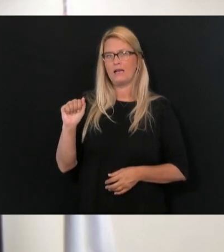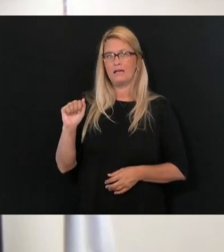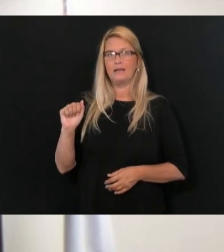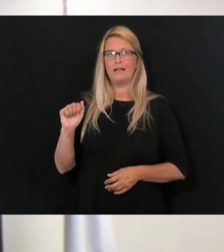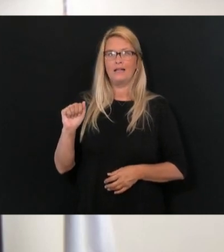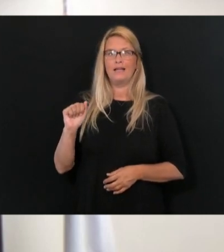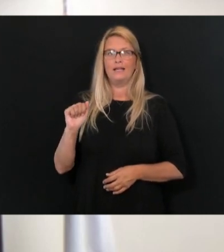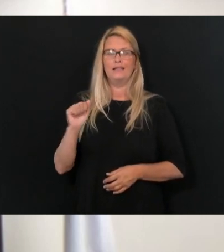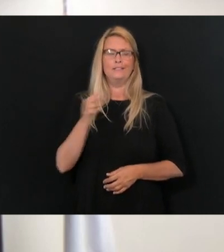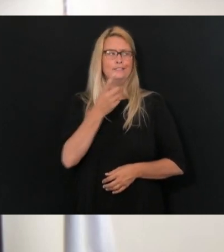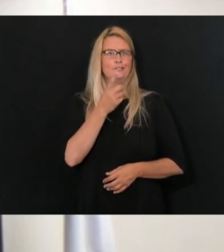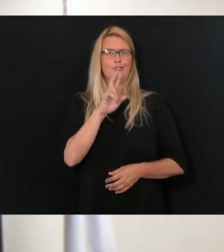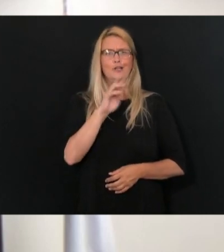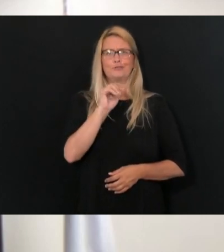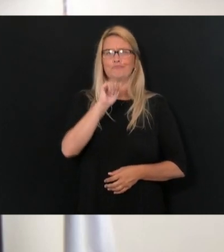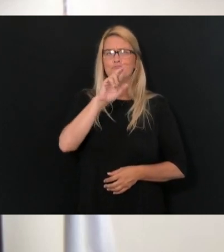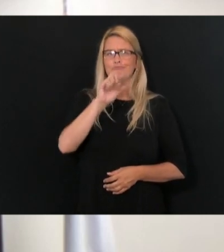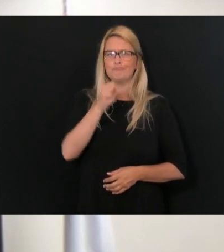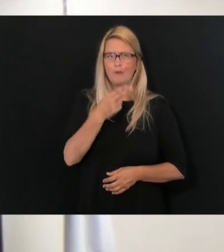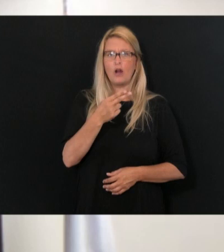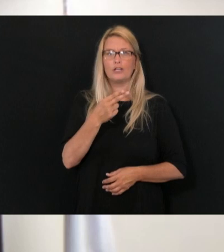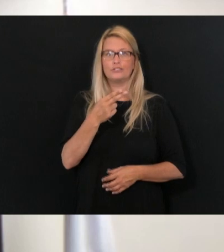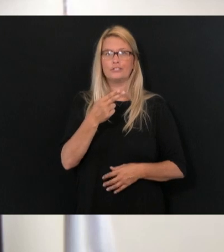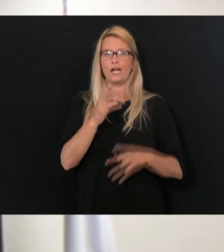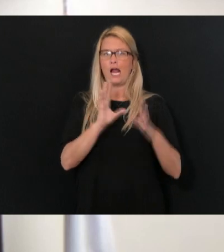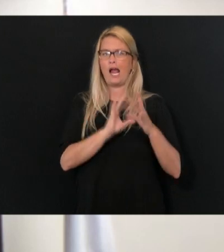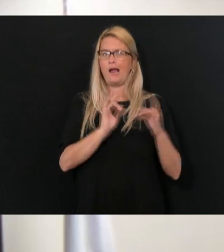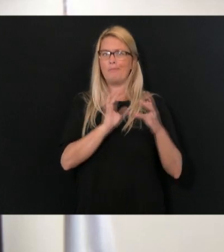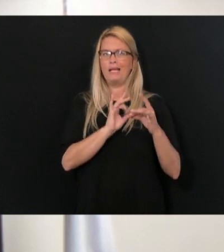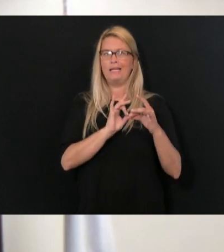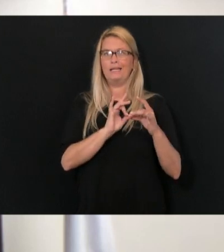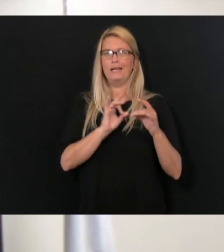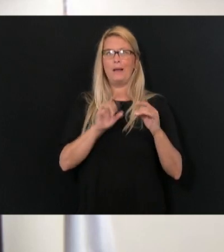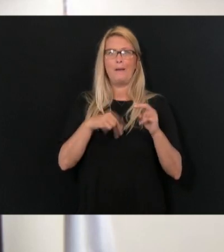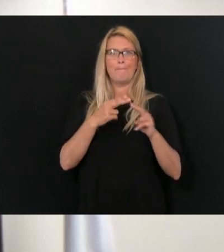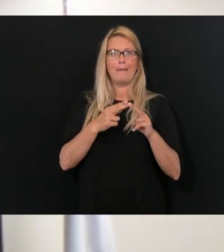and Dr. Marsh pointed out the efforts on the